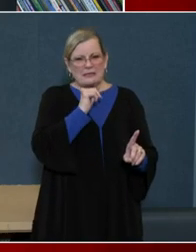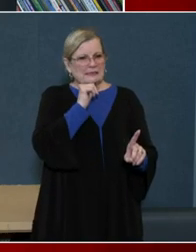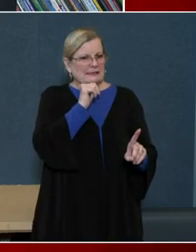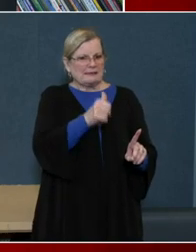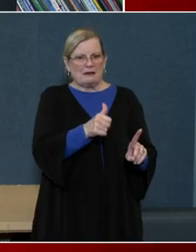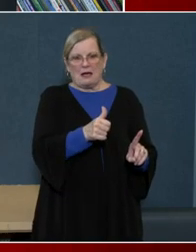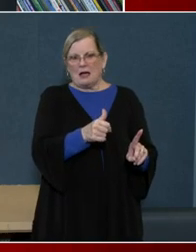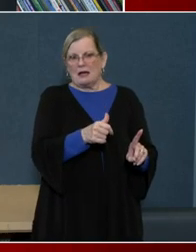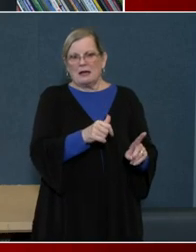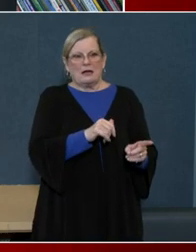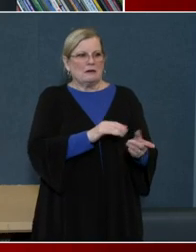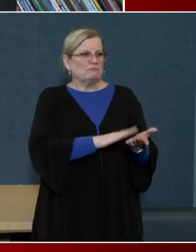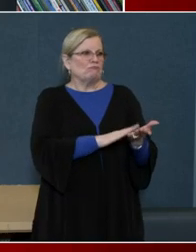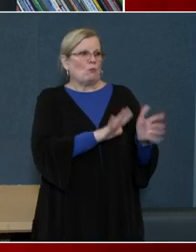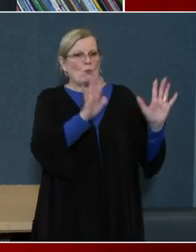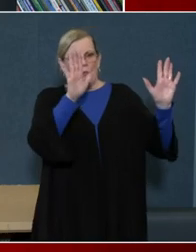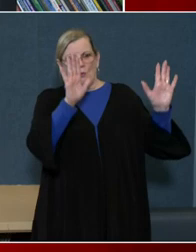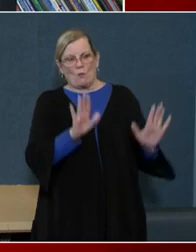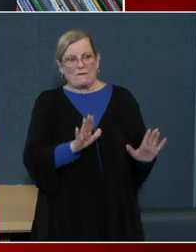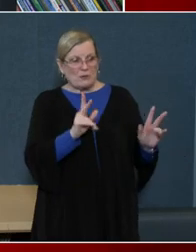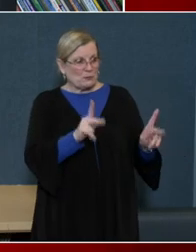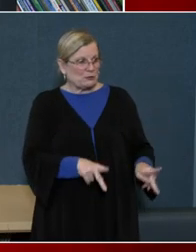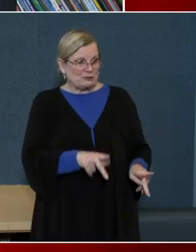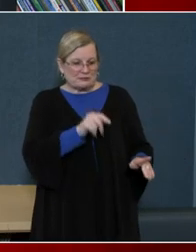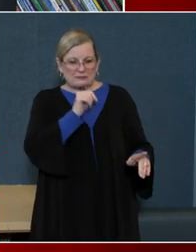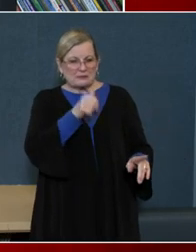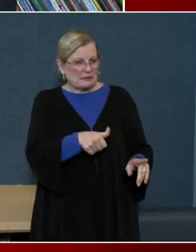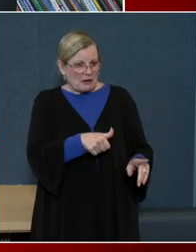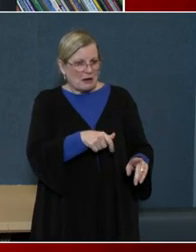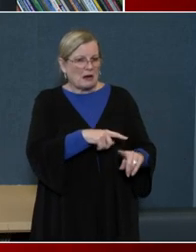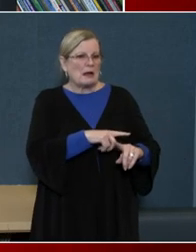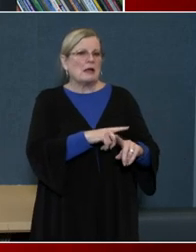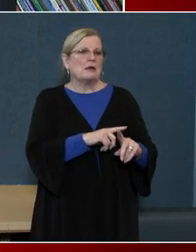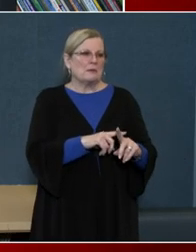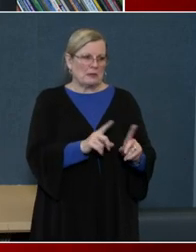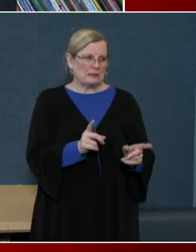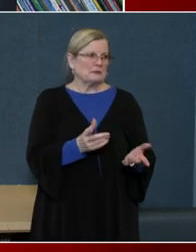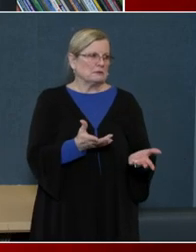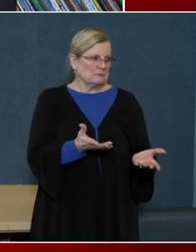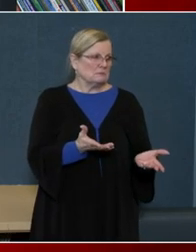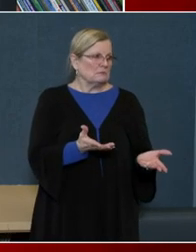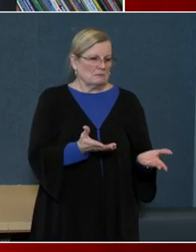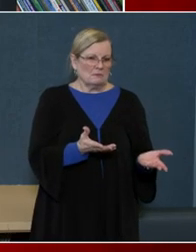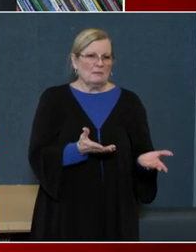that memorial, they can see both views. And if nothing else, there ought to be more